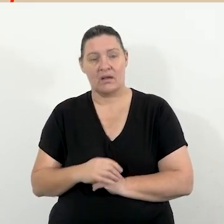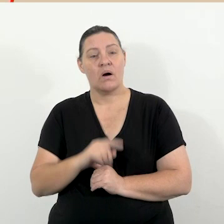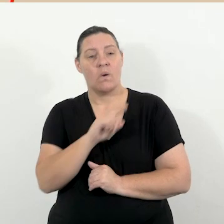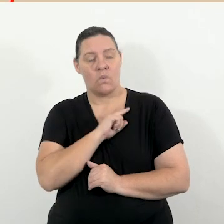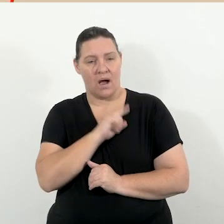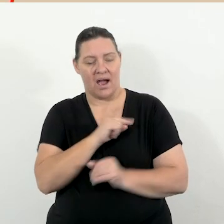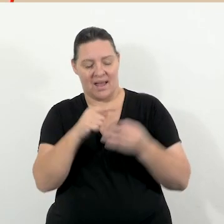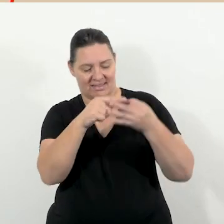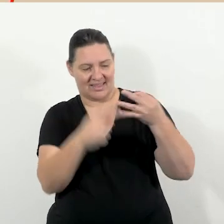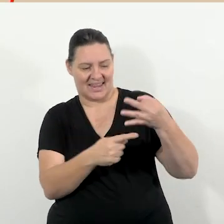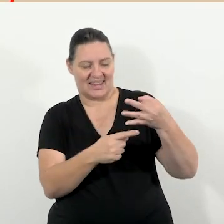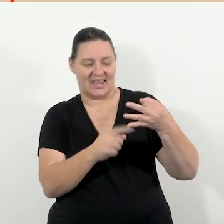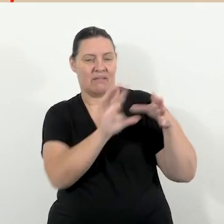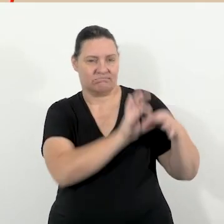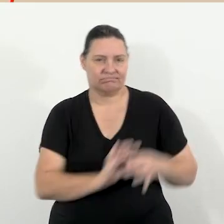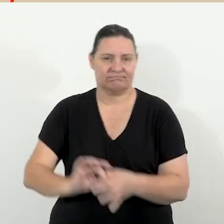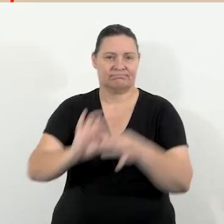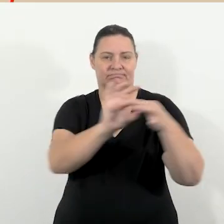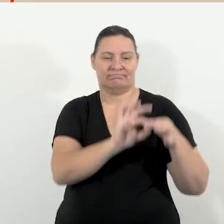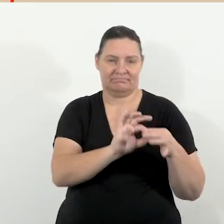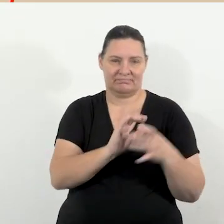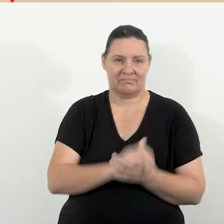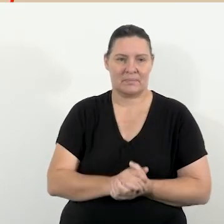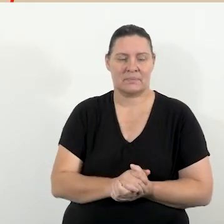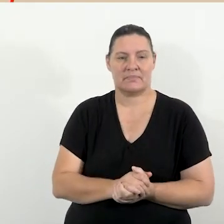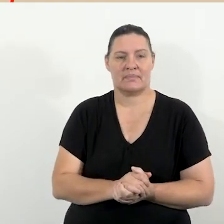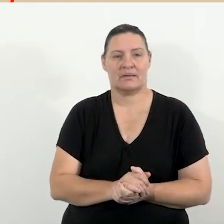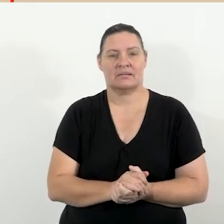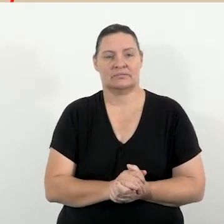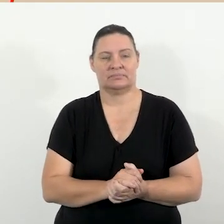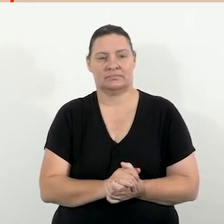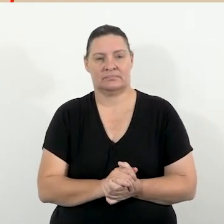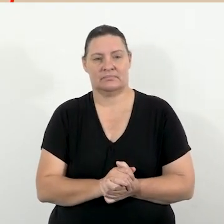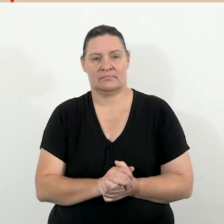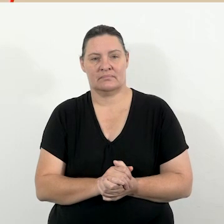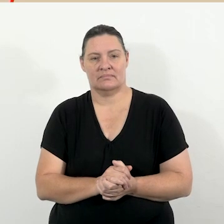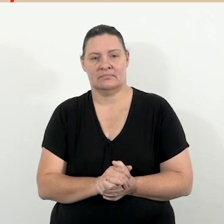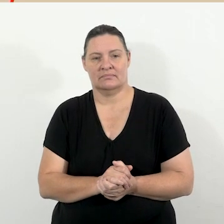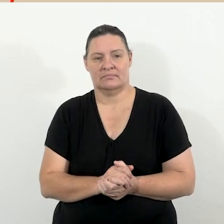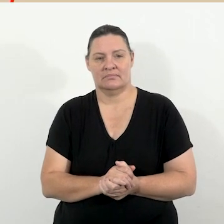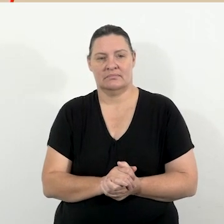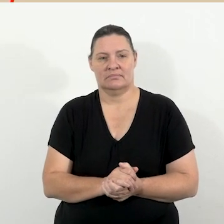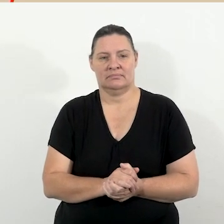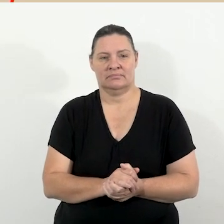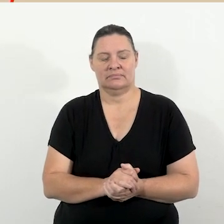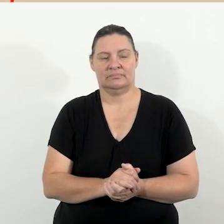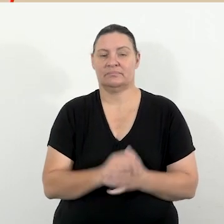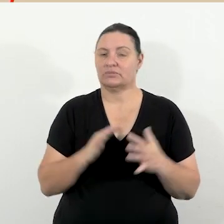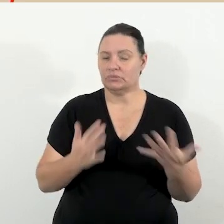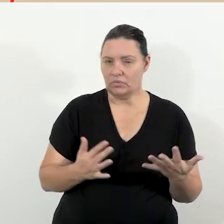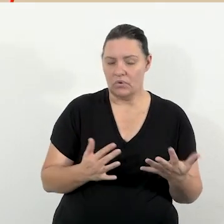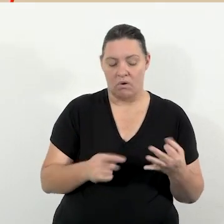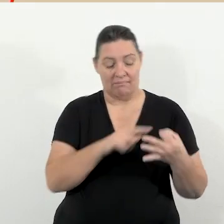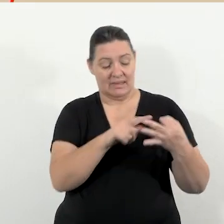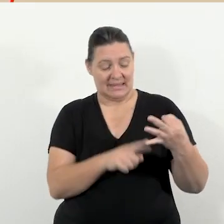it's because of the interaction between the atmosphere, the lithosphere, and the hydrosphere.